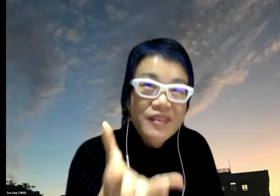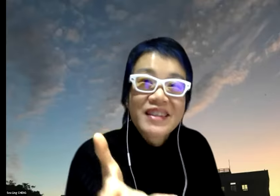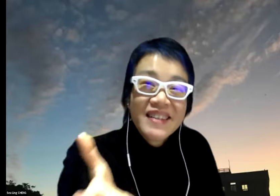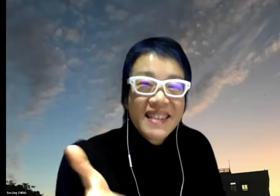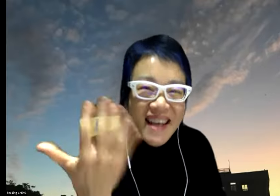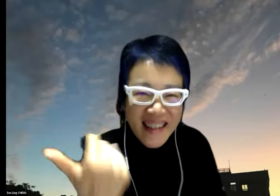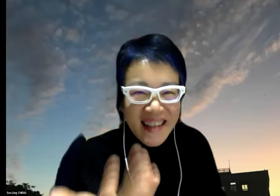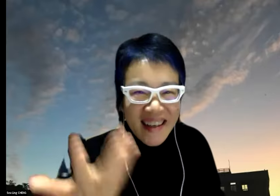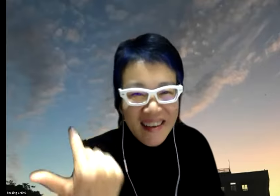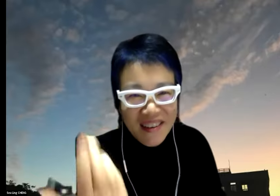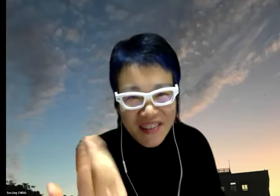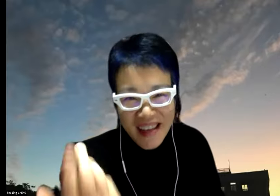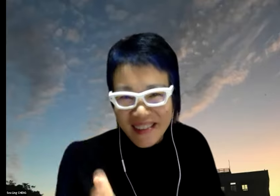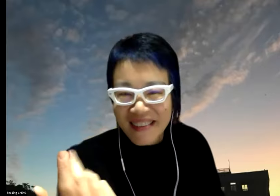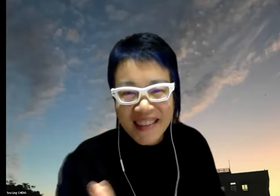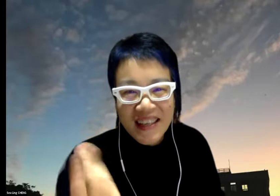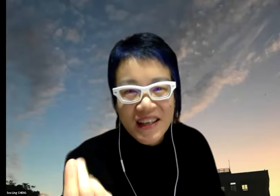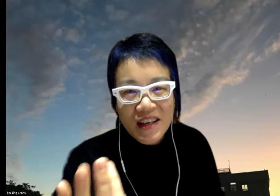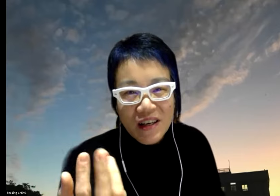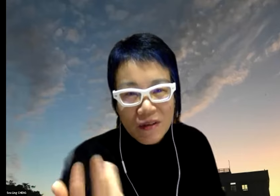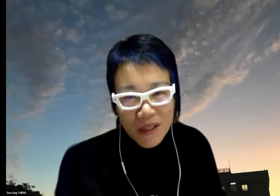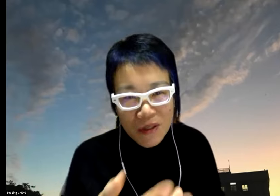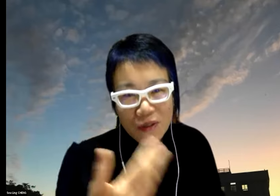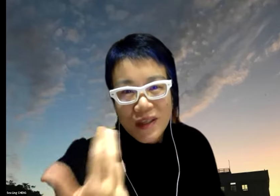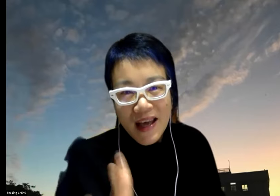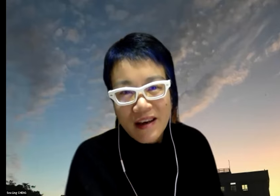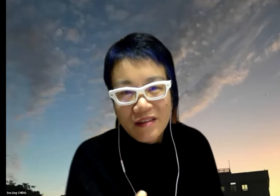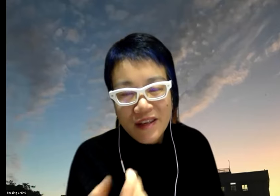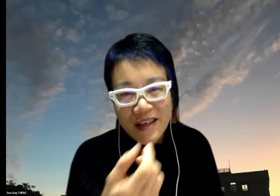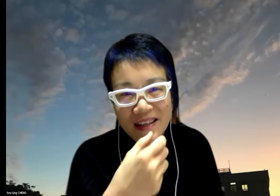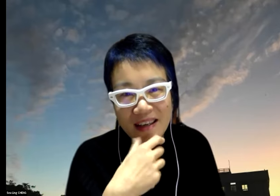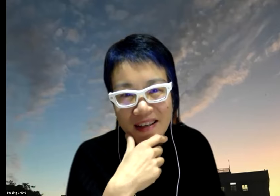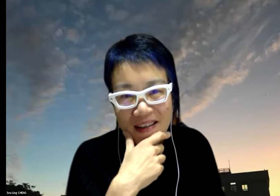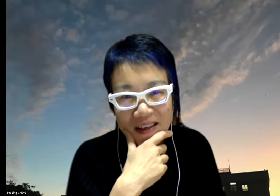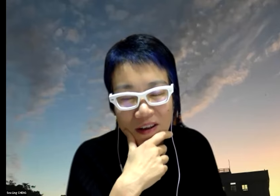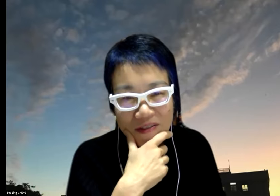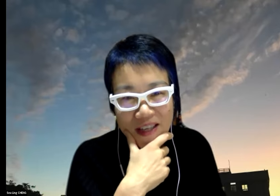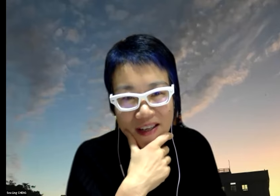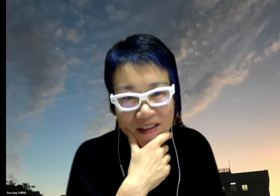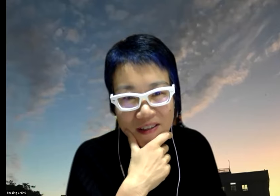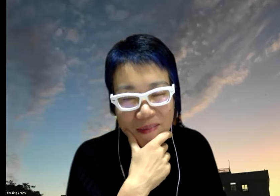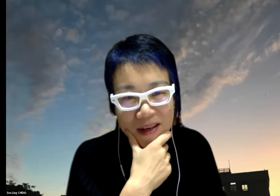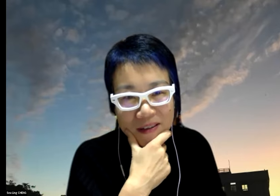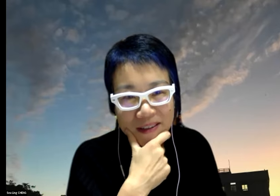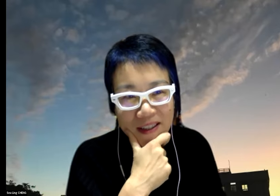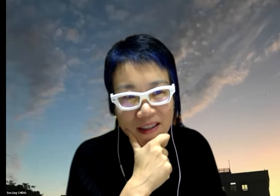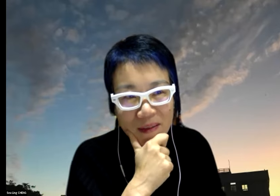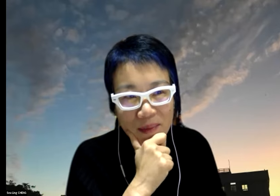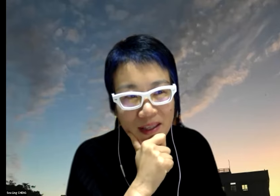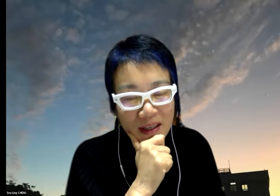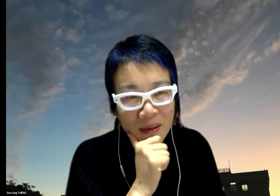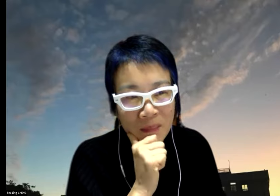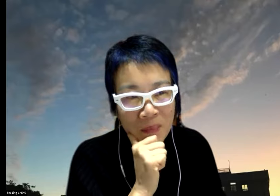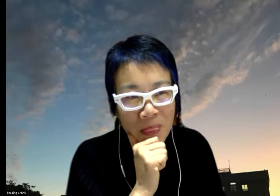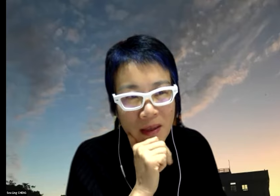could feel that there are a lot of echoes that we could have a lot of dialogues about.